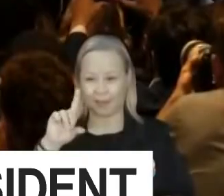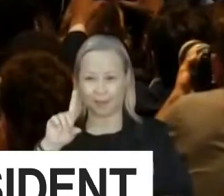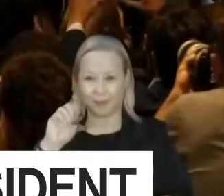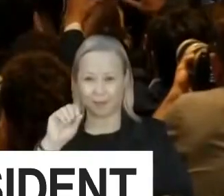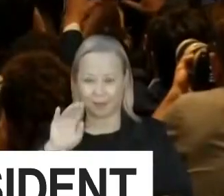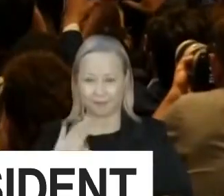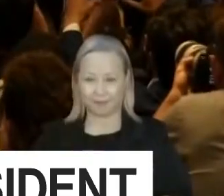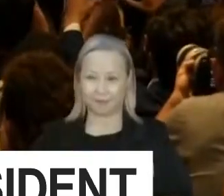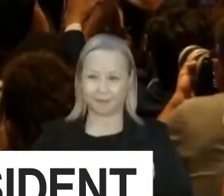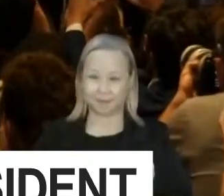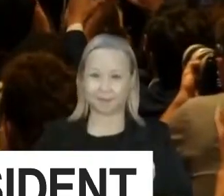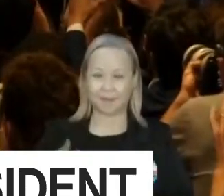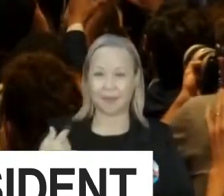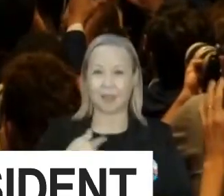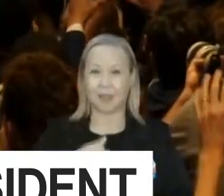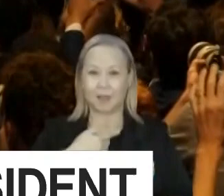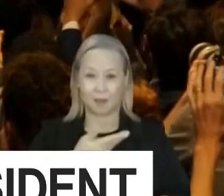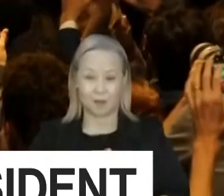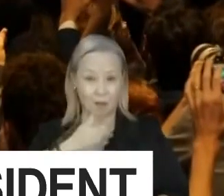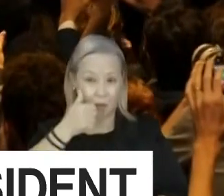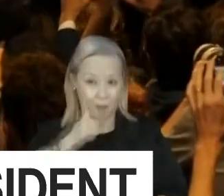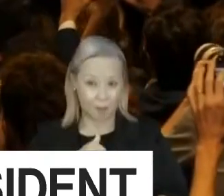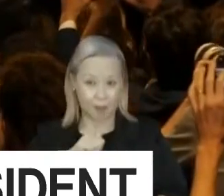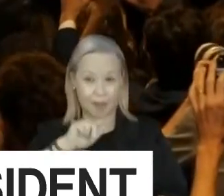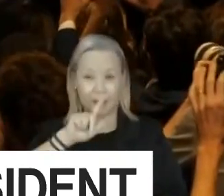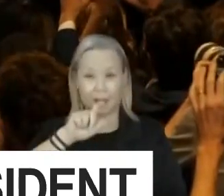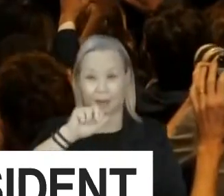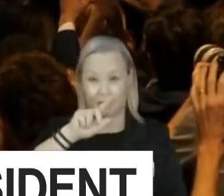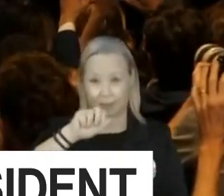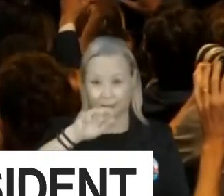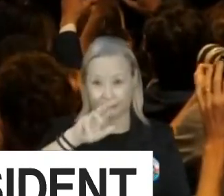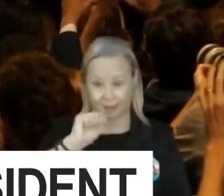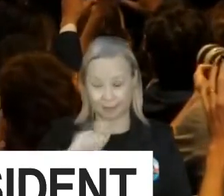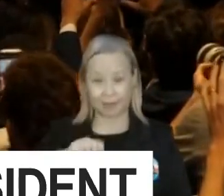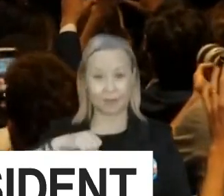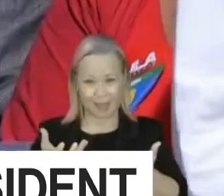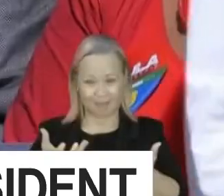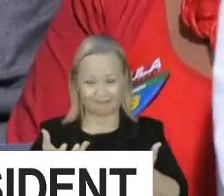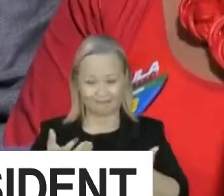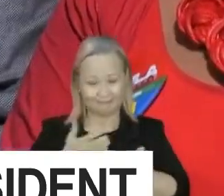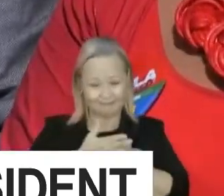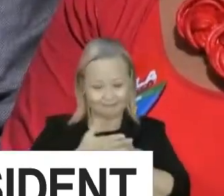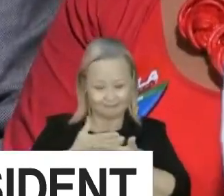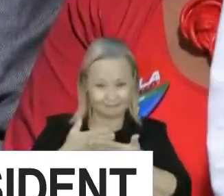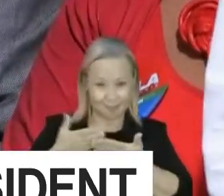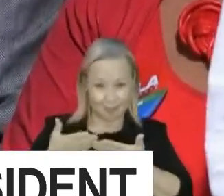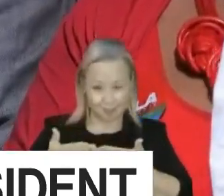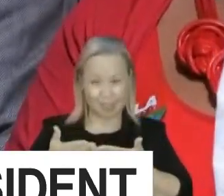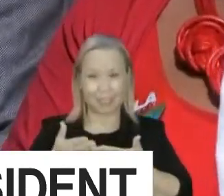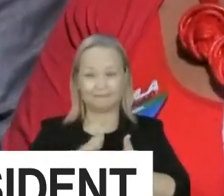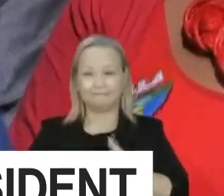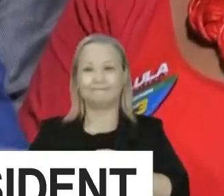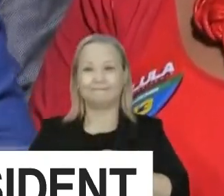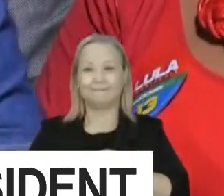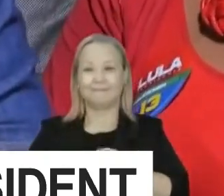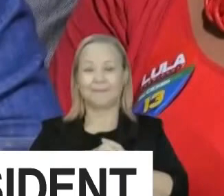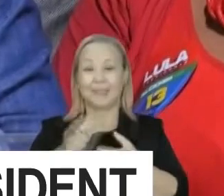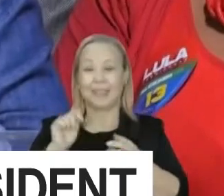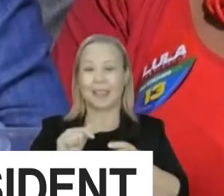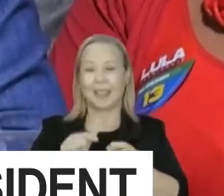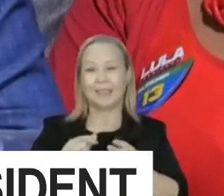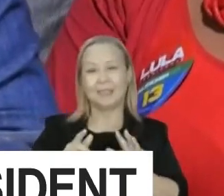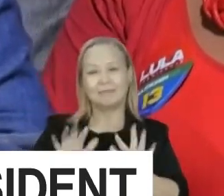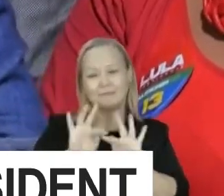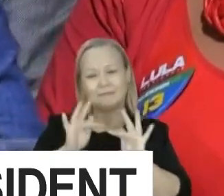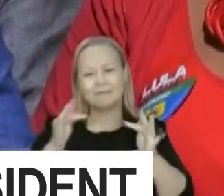number one. Number two is he built a broad coalition with people who were traditionally his rivals. Even his vice